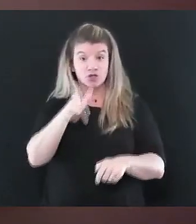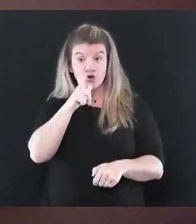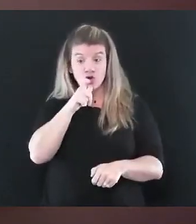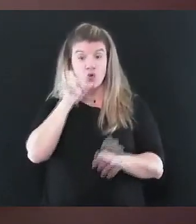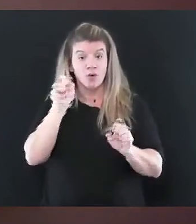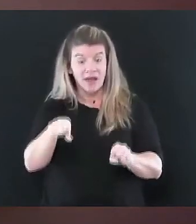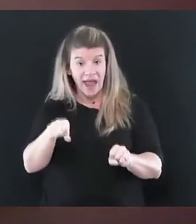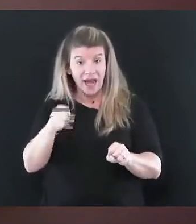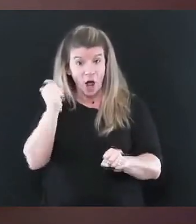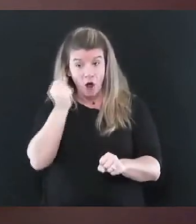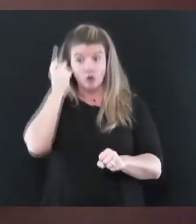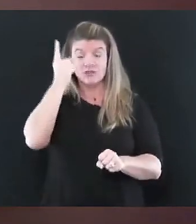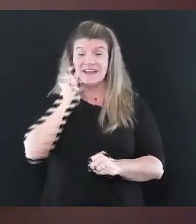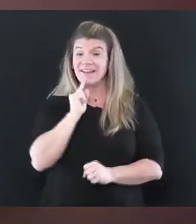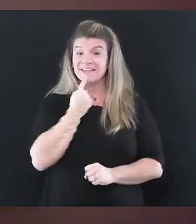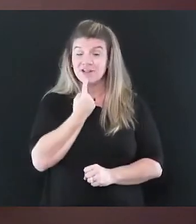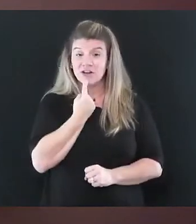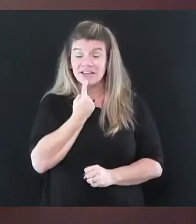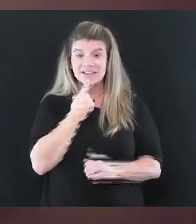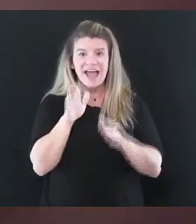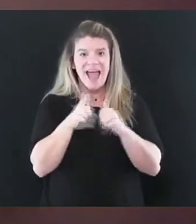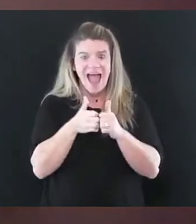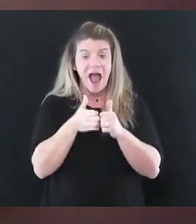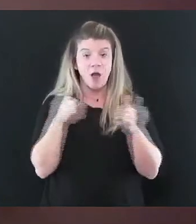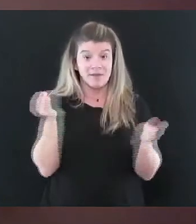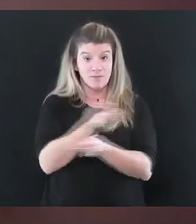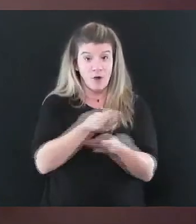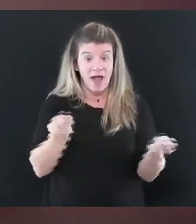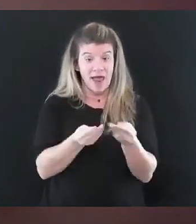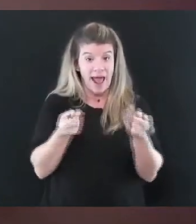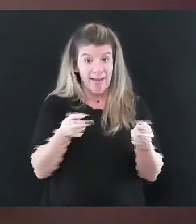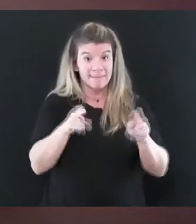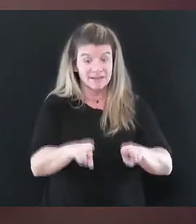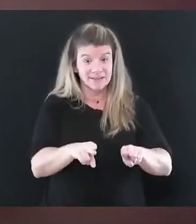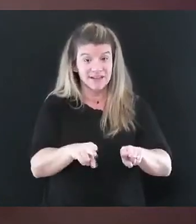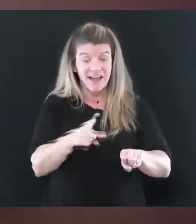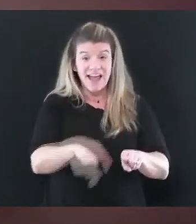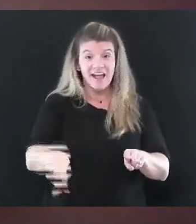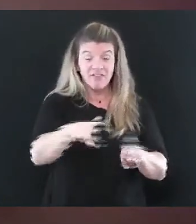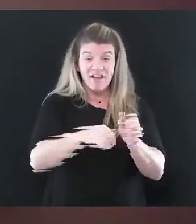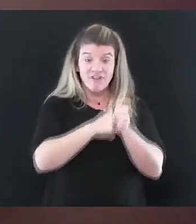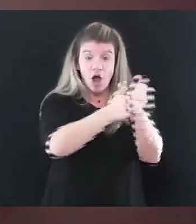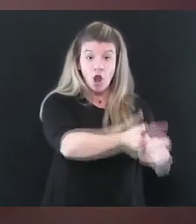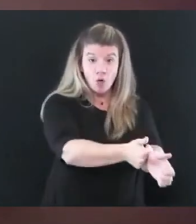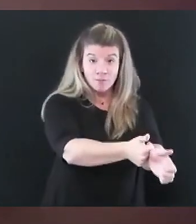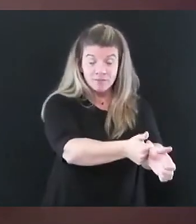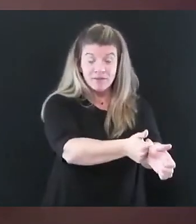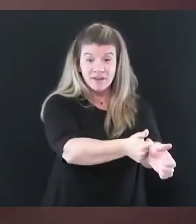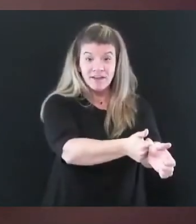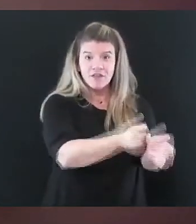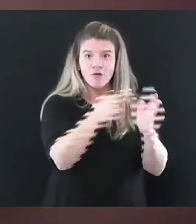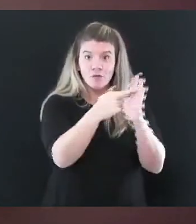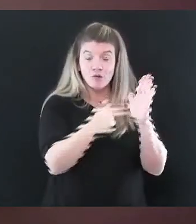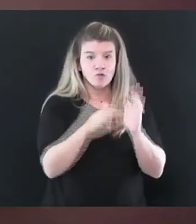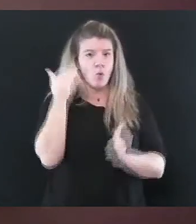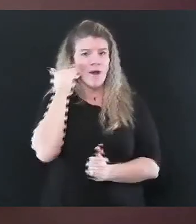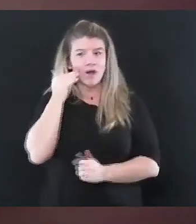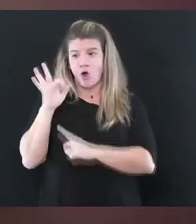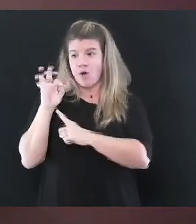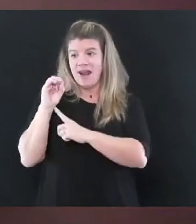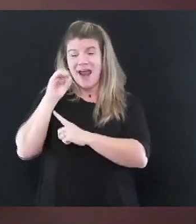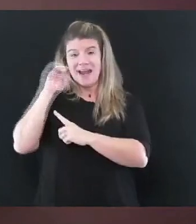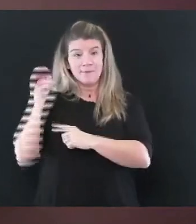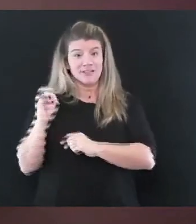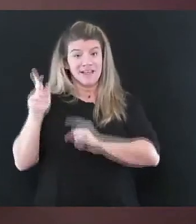we can take to reduce the spread. And we know if 90% of people wear masks, we have basically, and physically distance, we